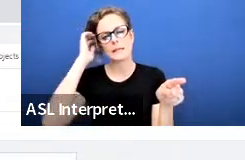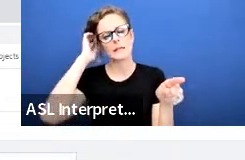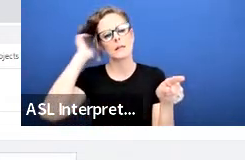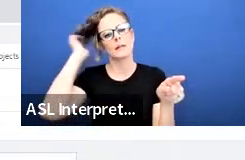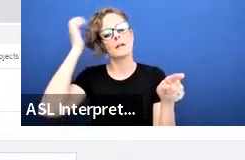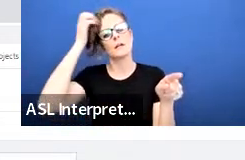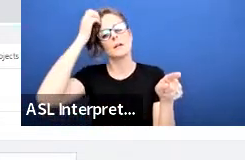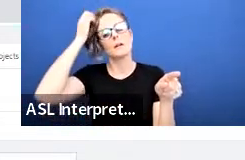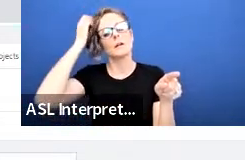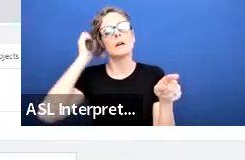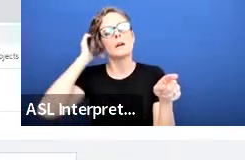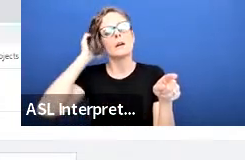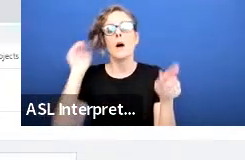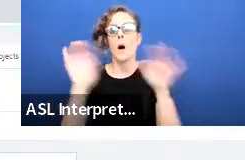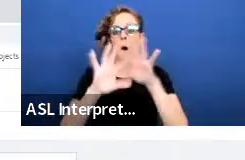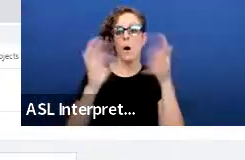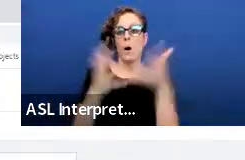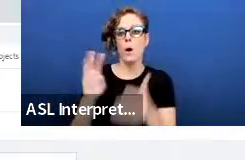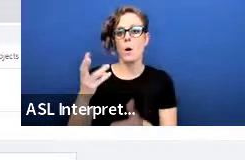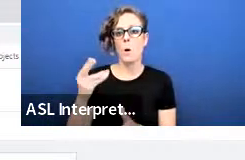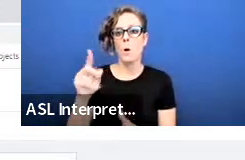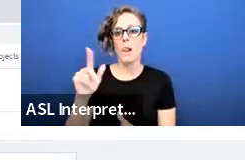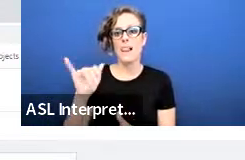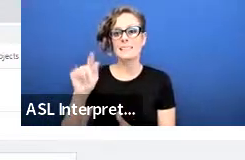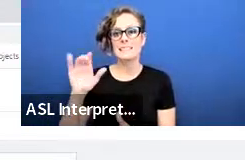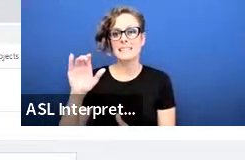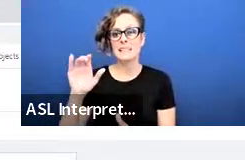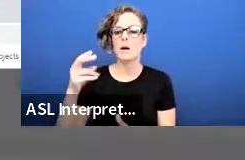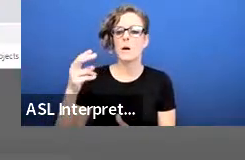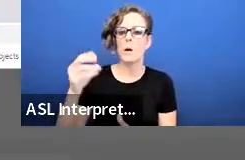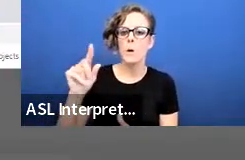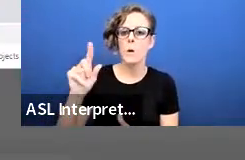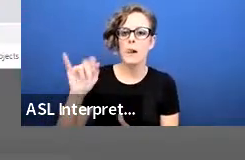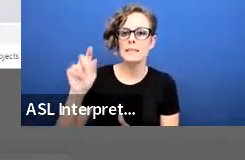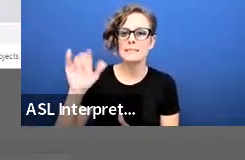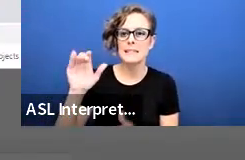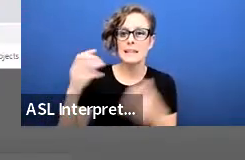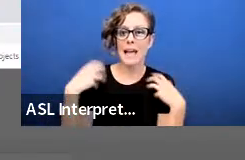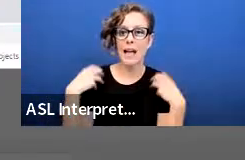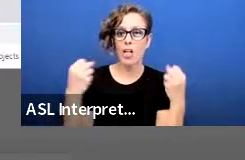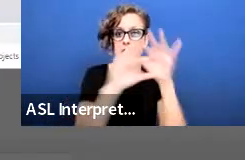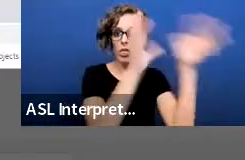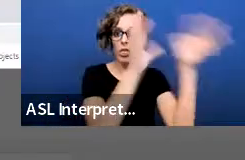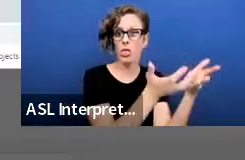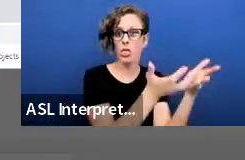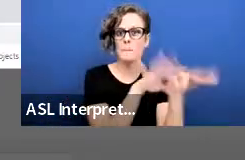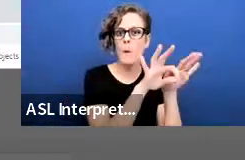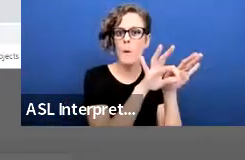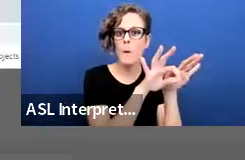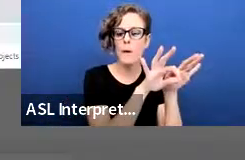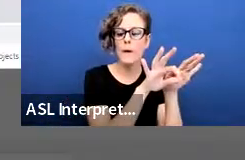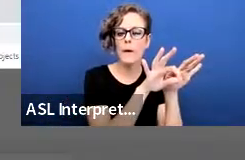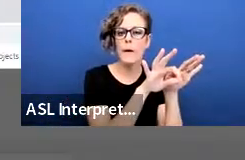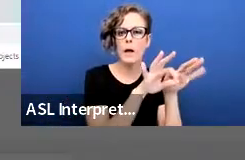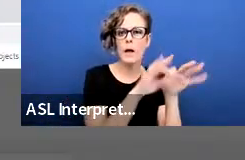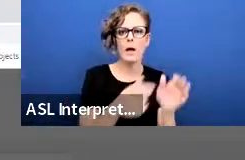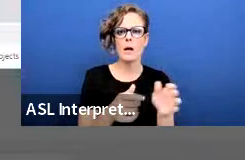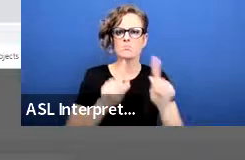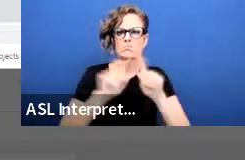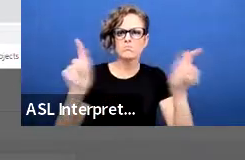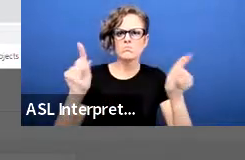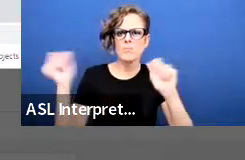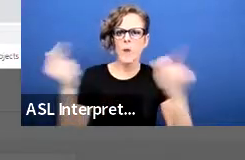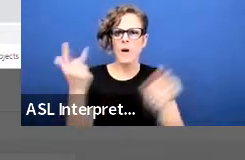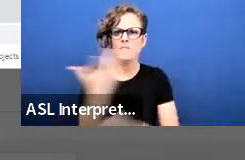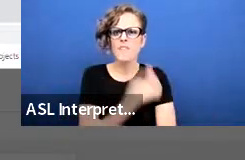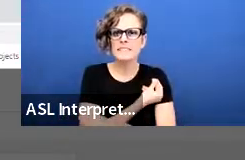holistic health is very important. We can't just, you know, ask everybody to get vaccinated